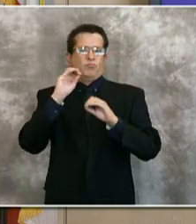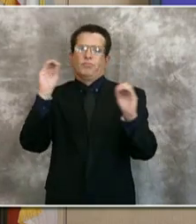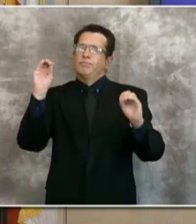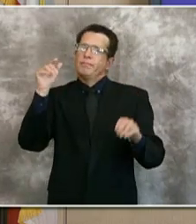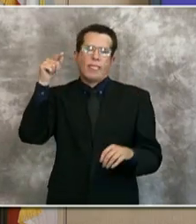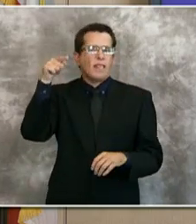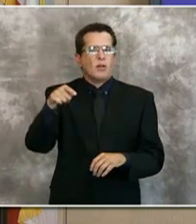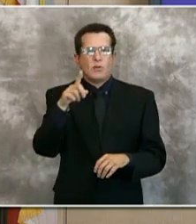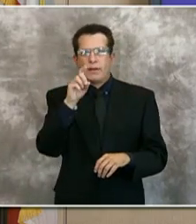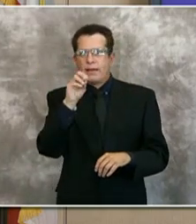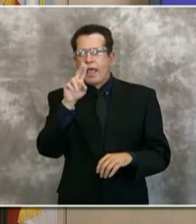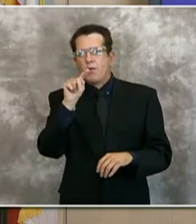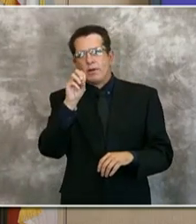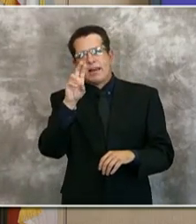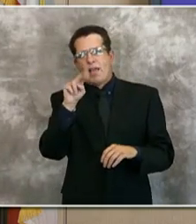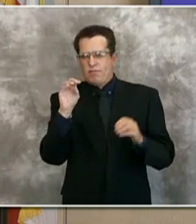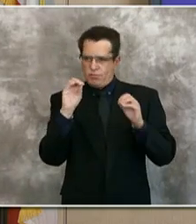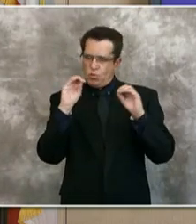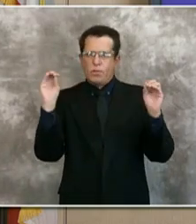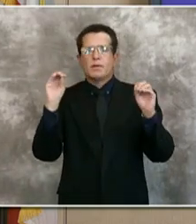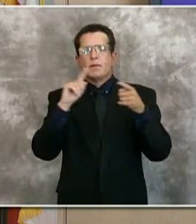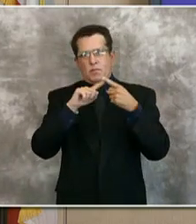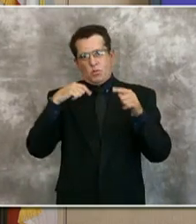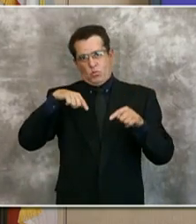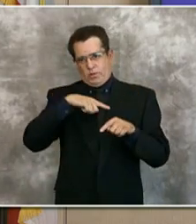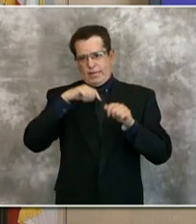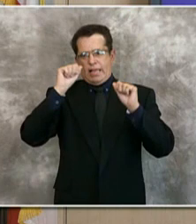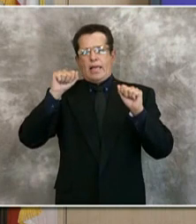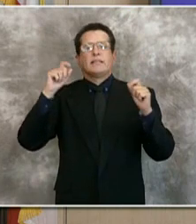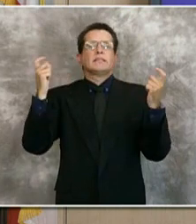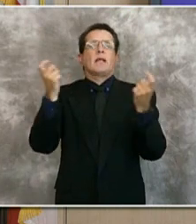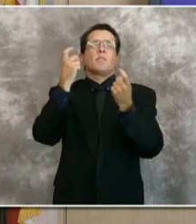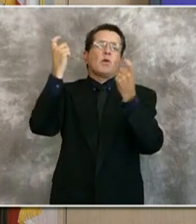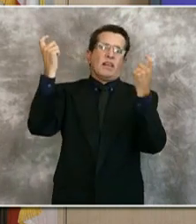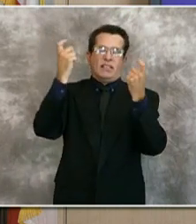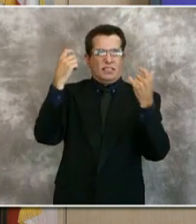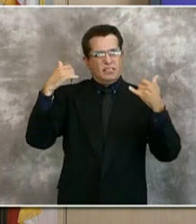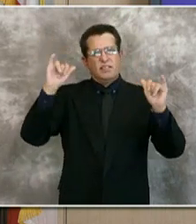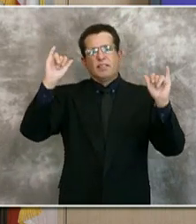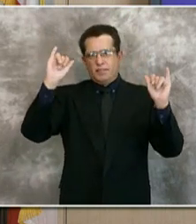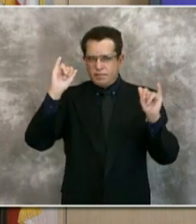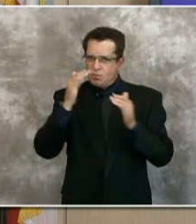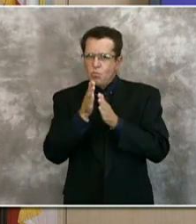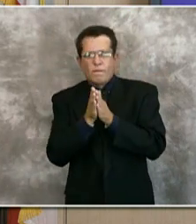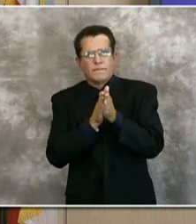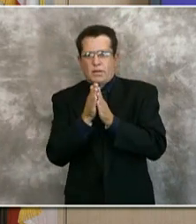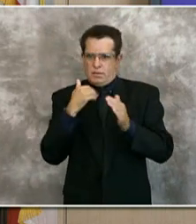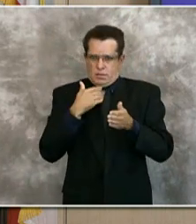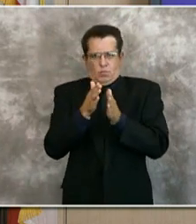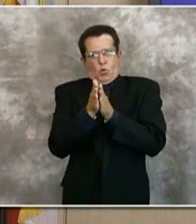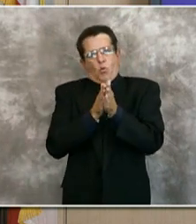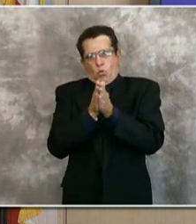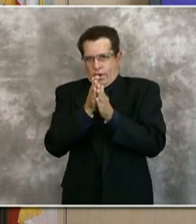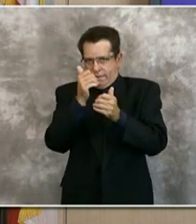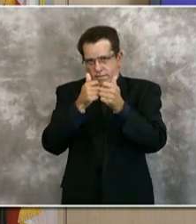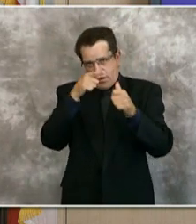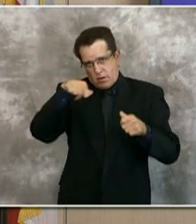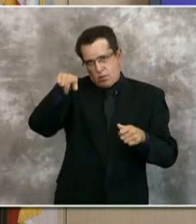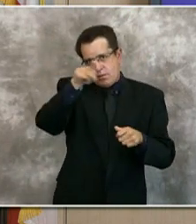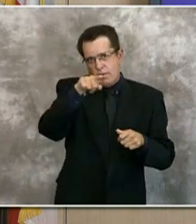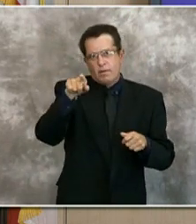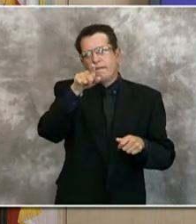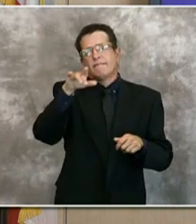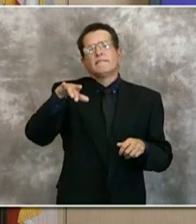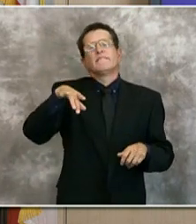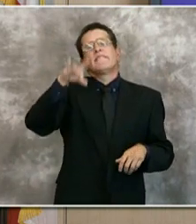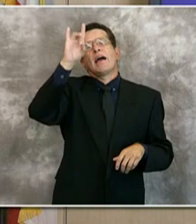downtown. But we can celebrate the spirit of Comic-Con. I urge everyone to find their